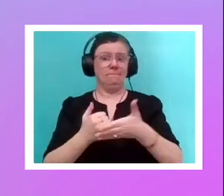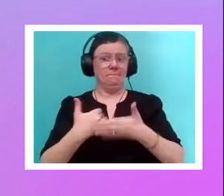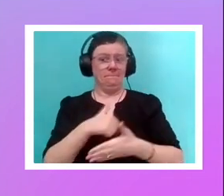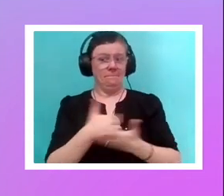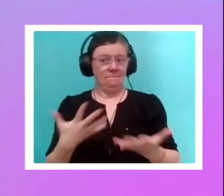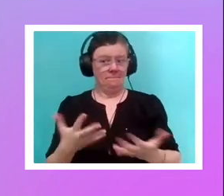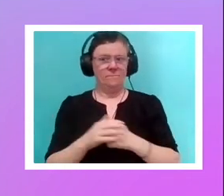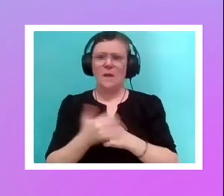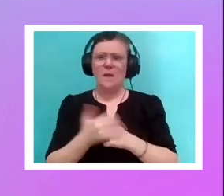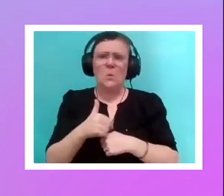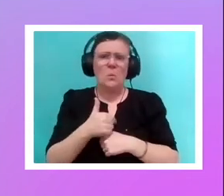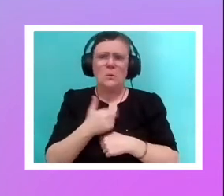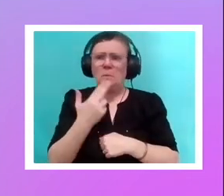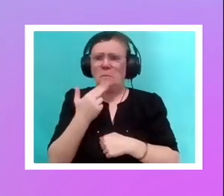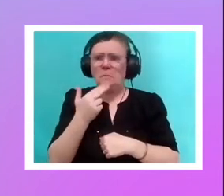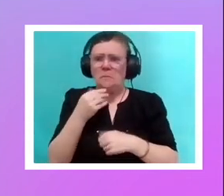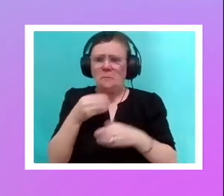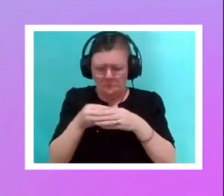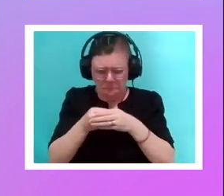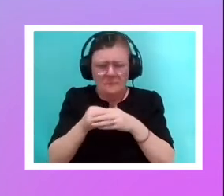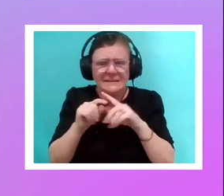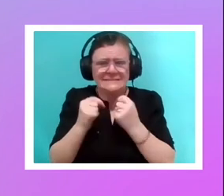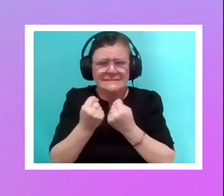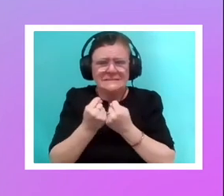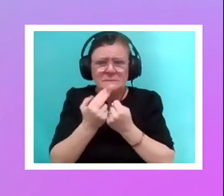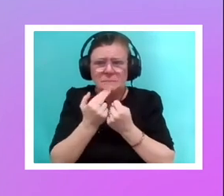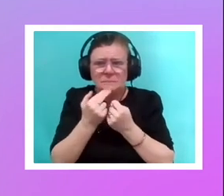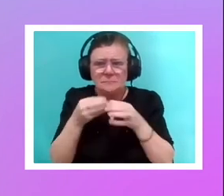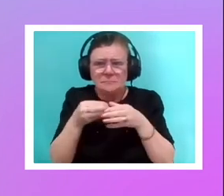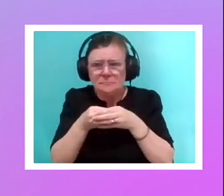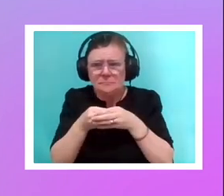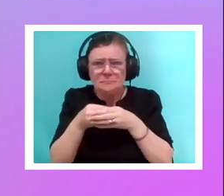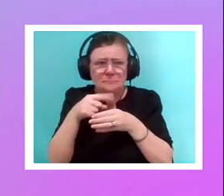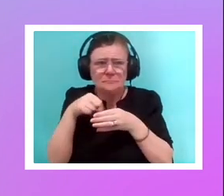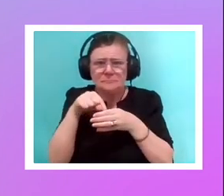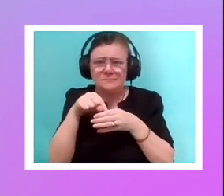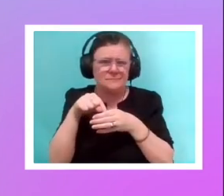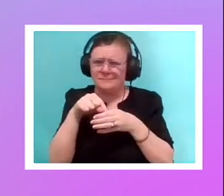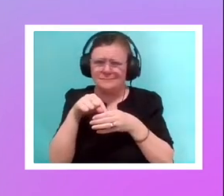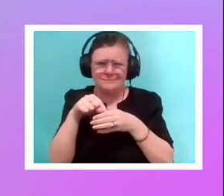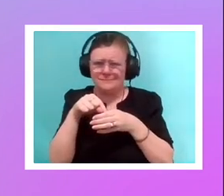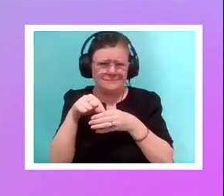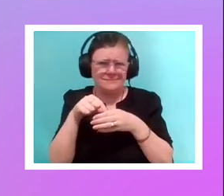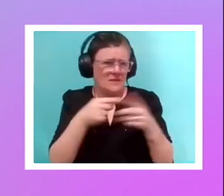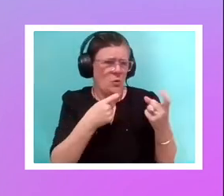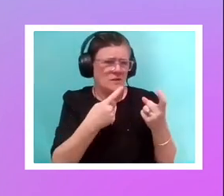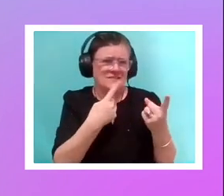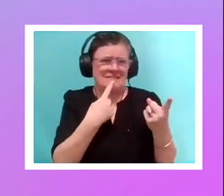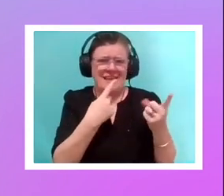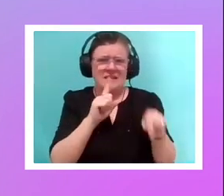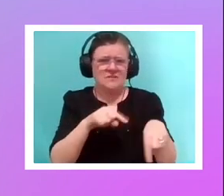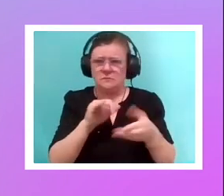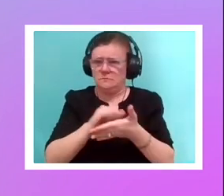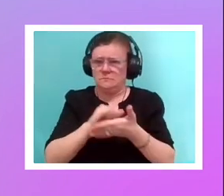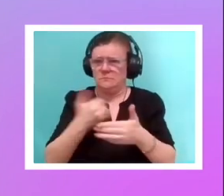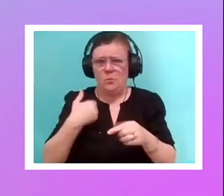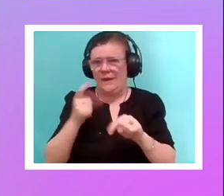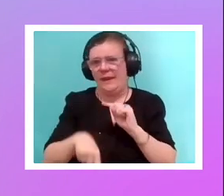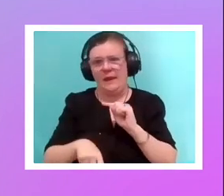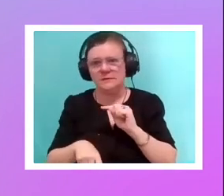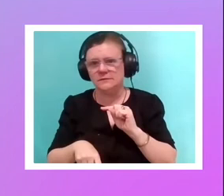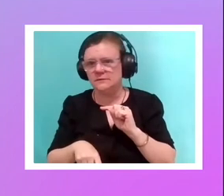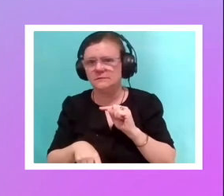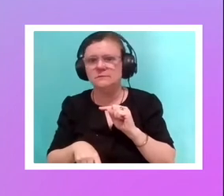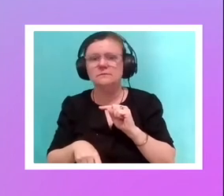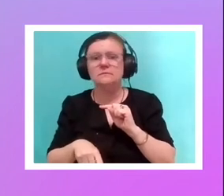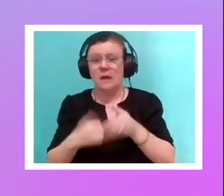very small cross-government team at GDS, accessibility team. We couldn't possibly answer all the questions that come in.